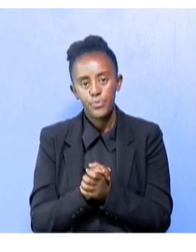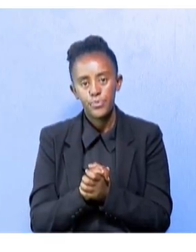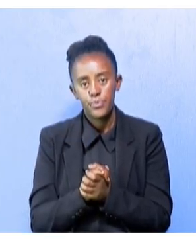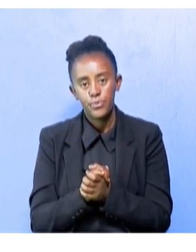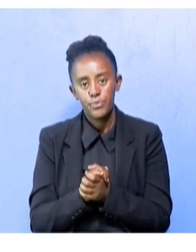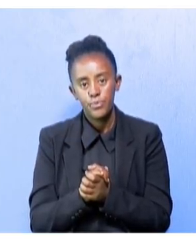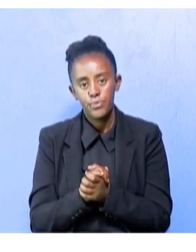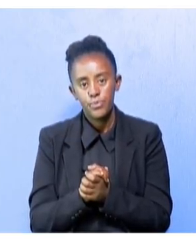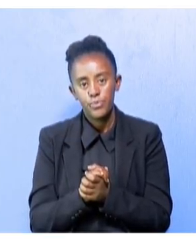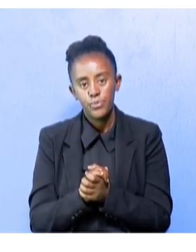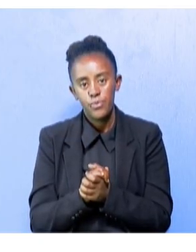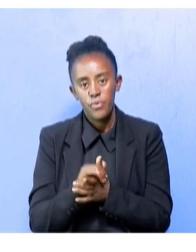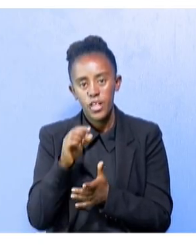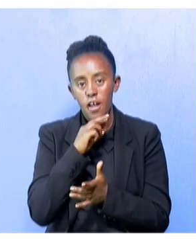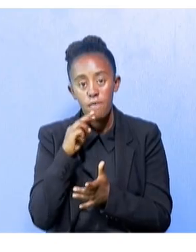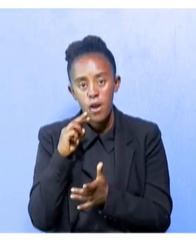The verbs